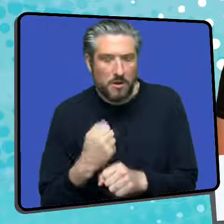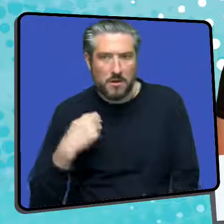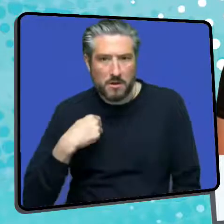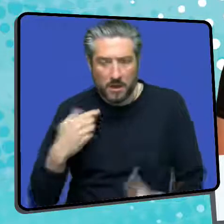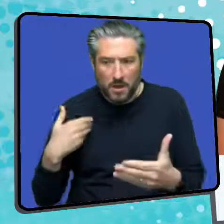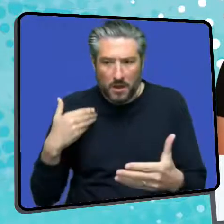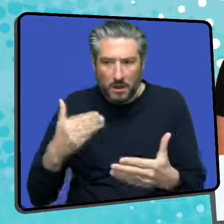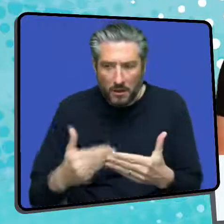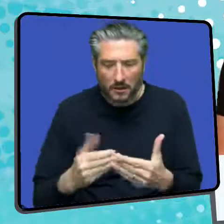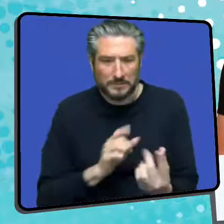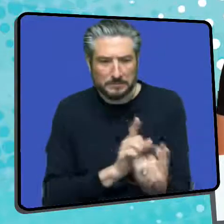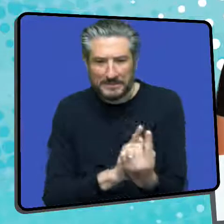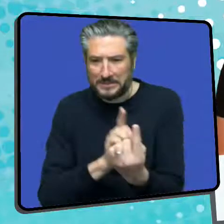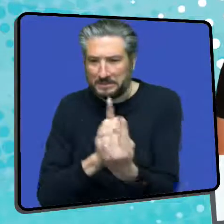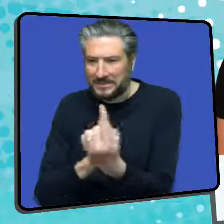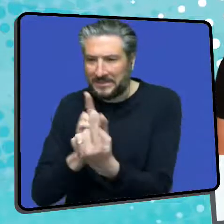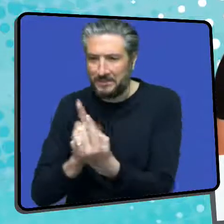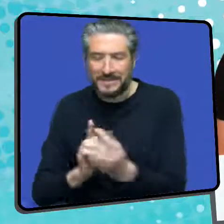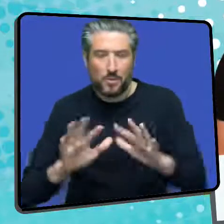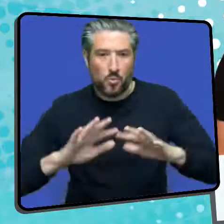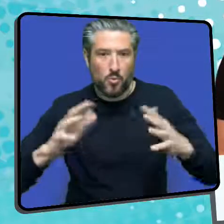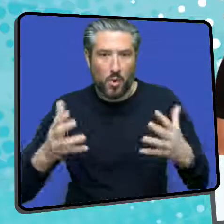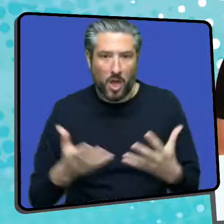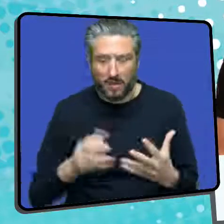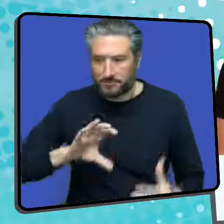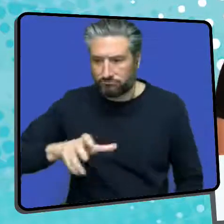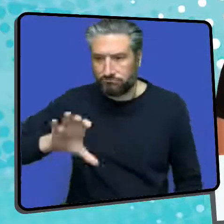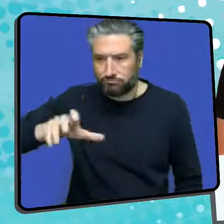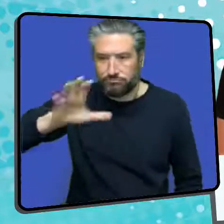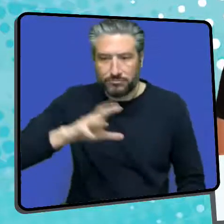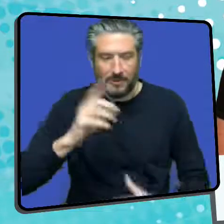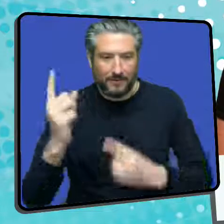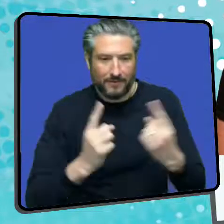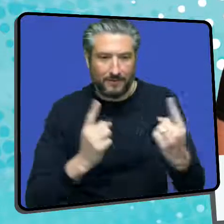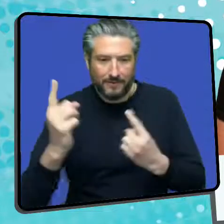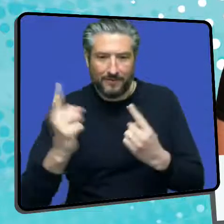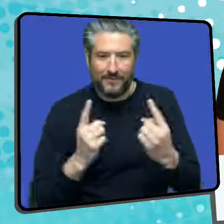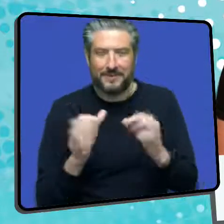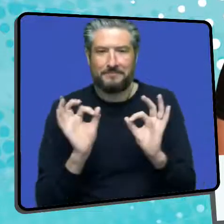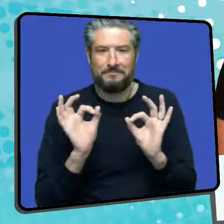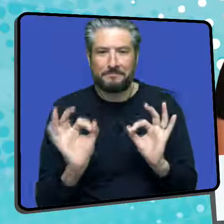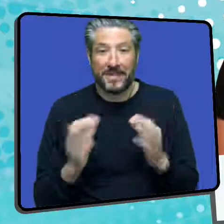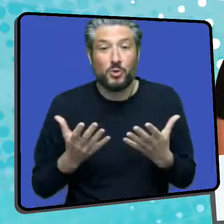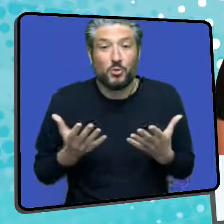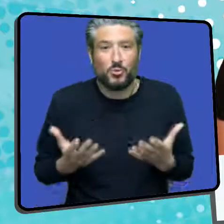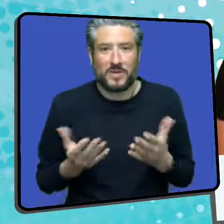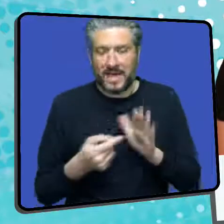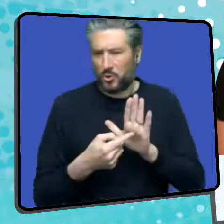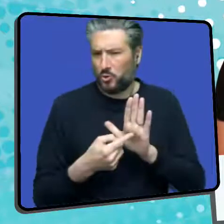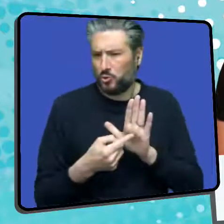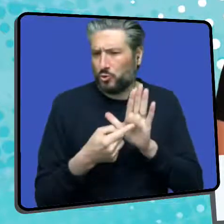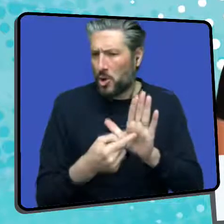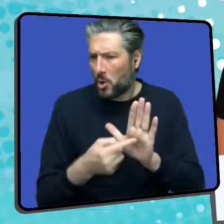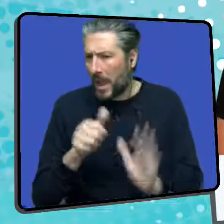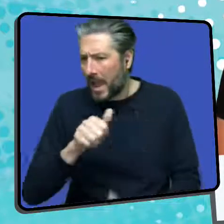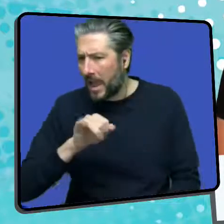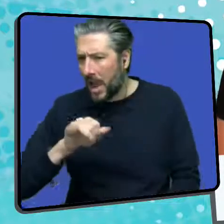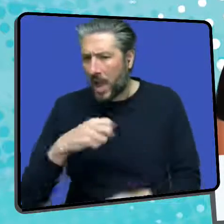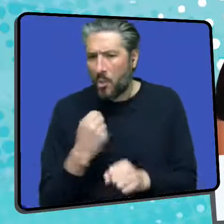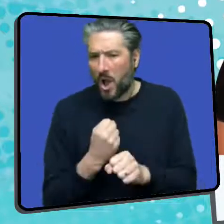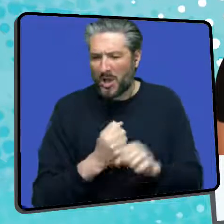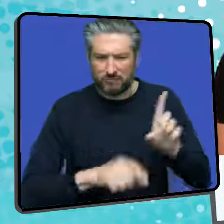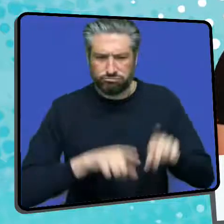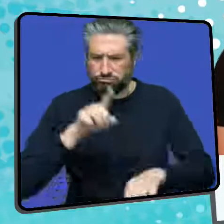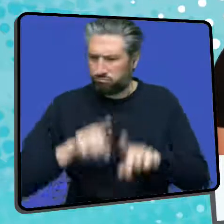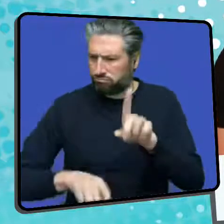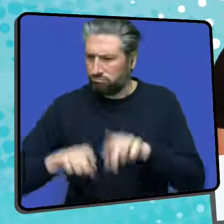really about showing and what people in the AI space do and what type of skill sets are needed